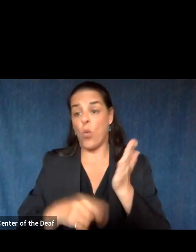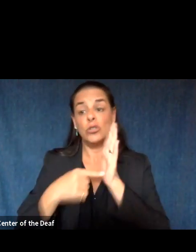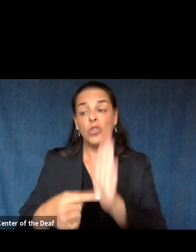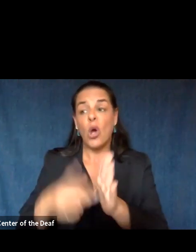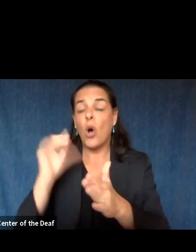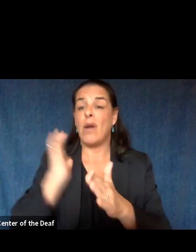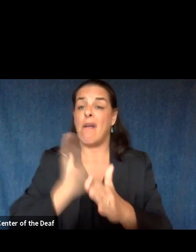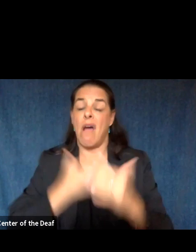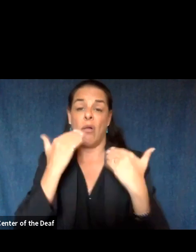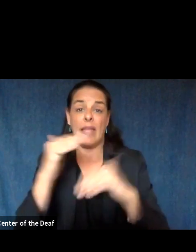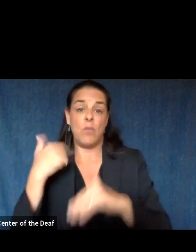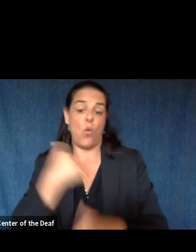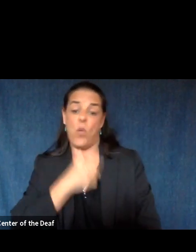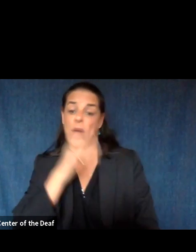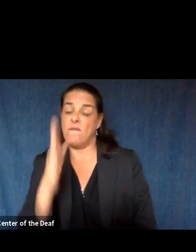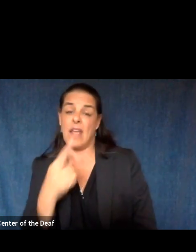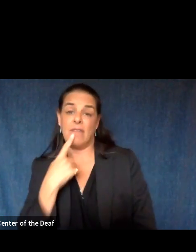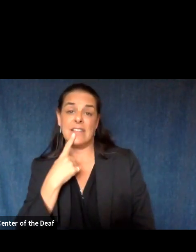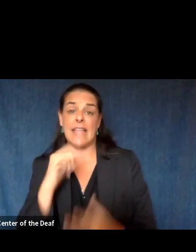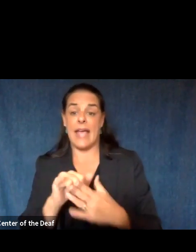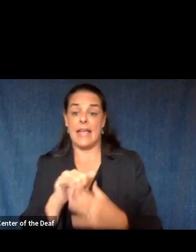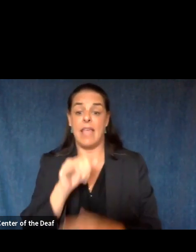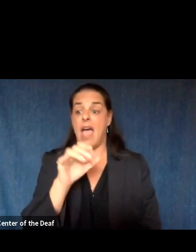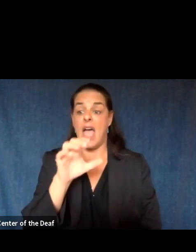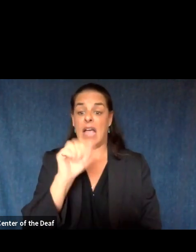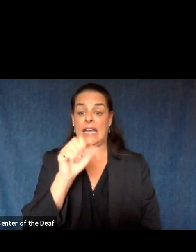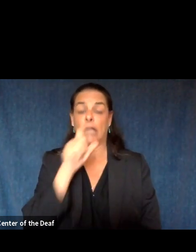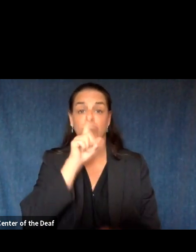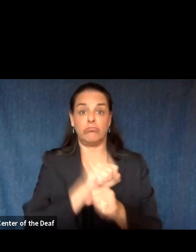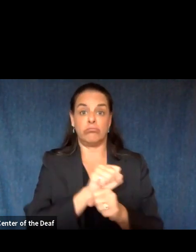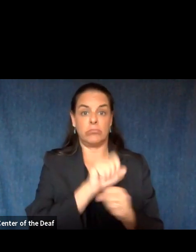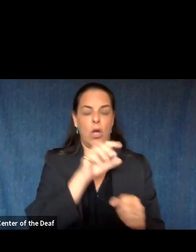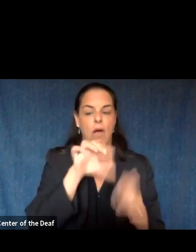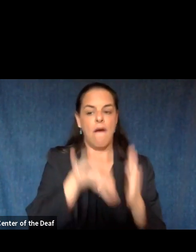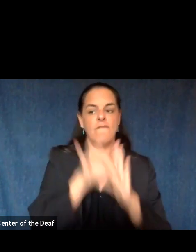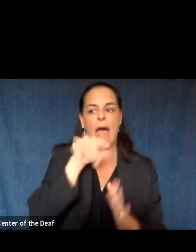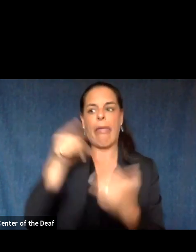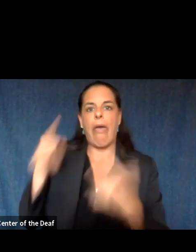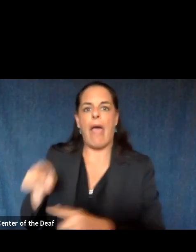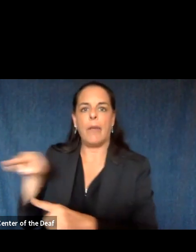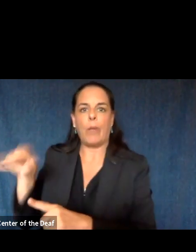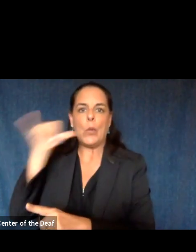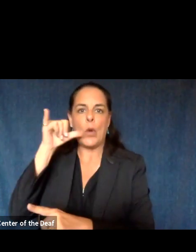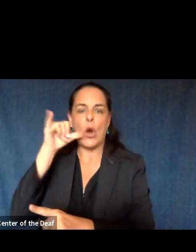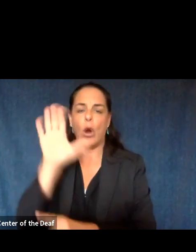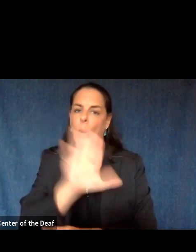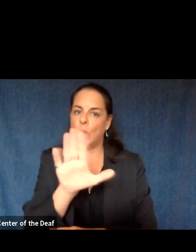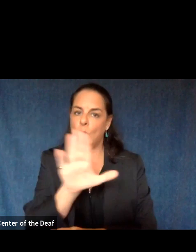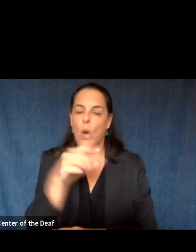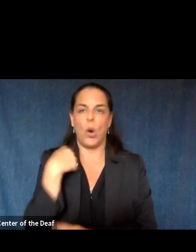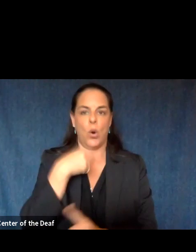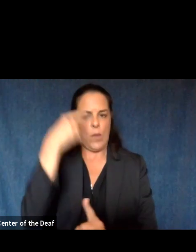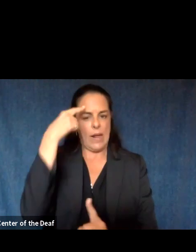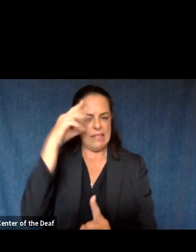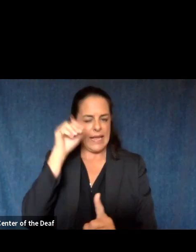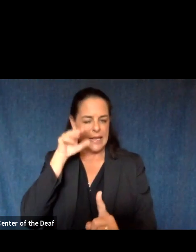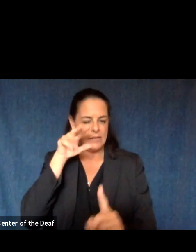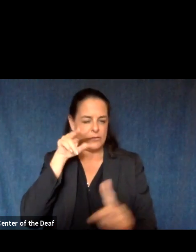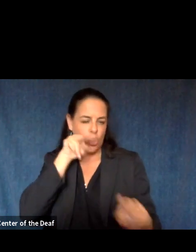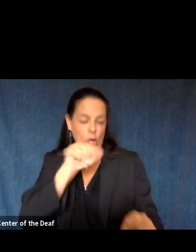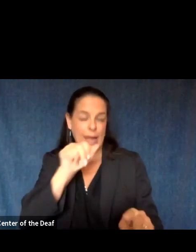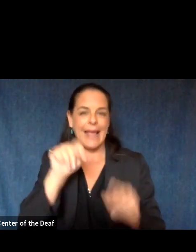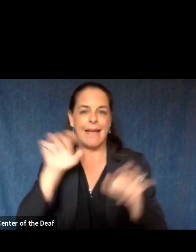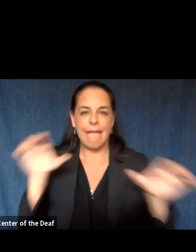had actual cases tracked back to bars. What we are looking at and thinking about is the activity and the behavior in